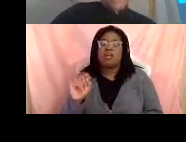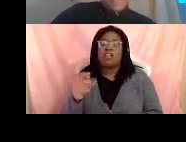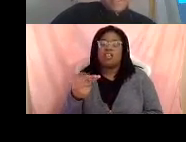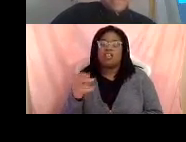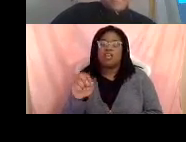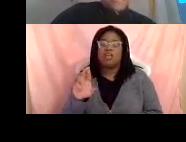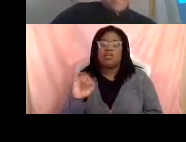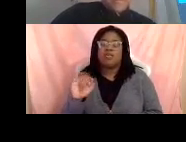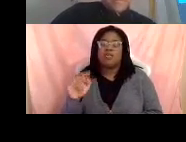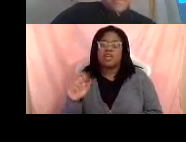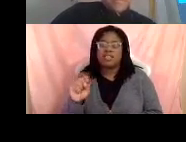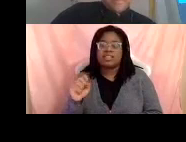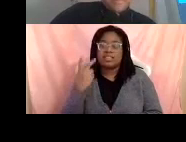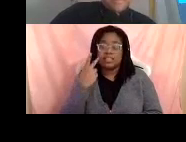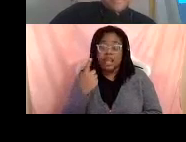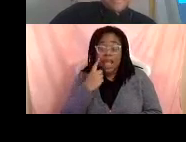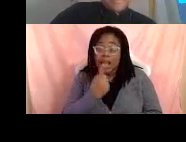Eyes. Right.